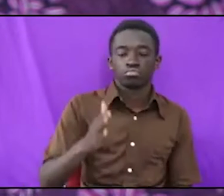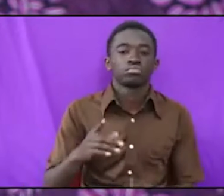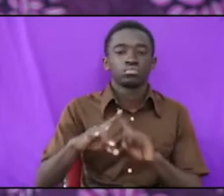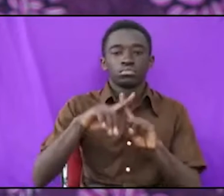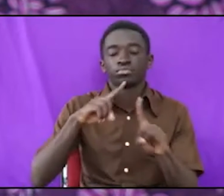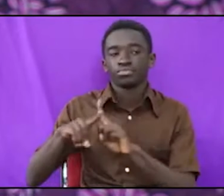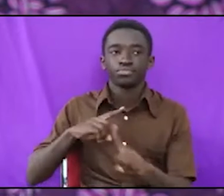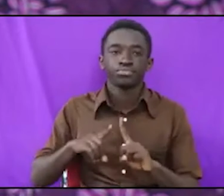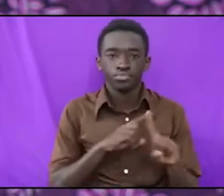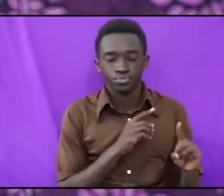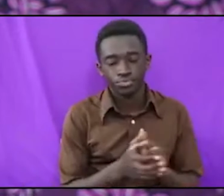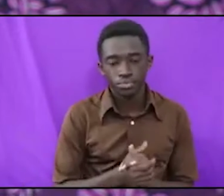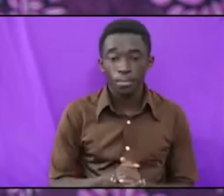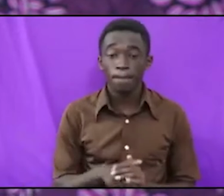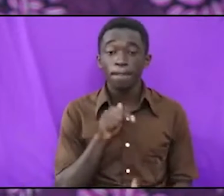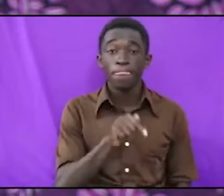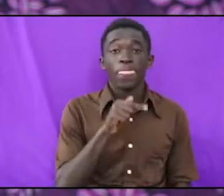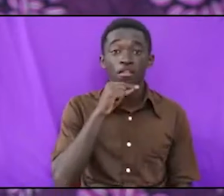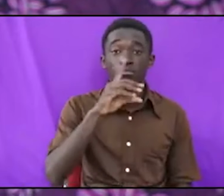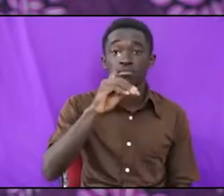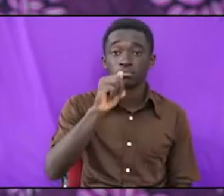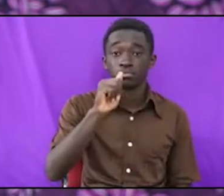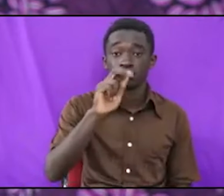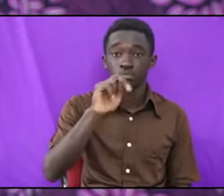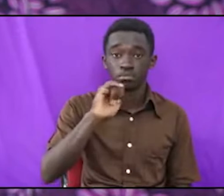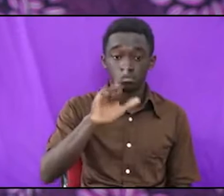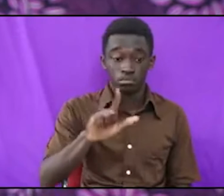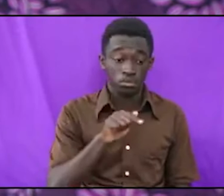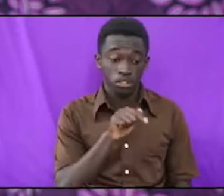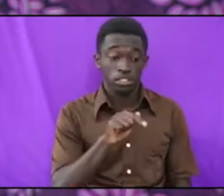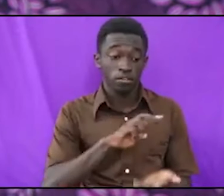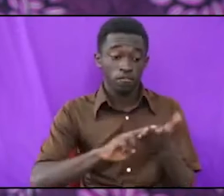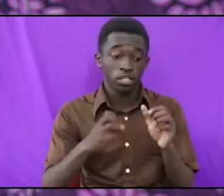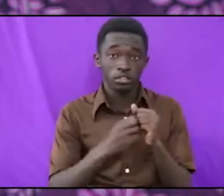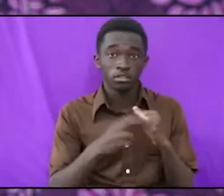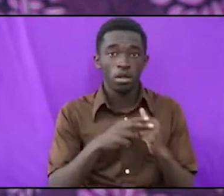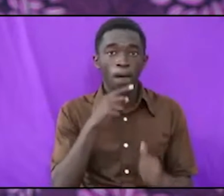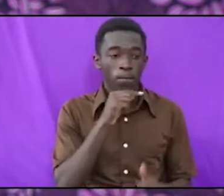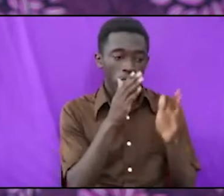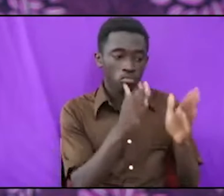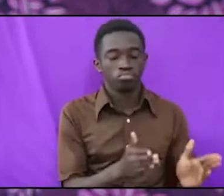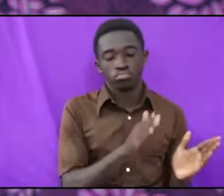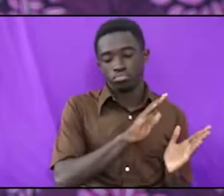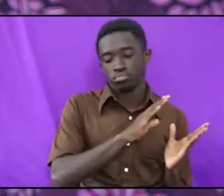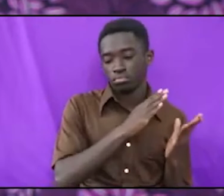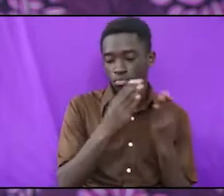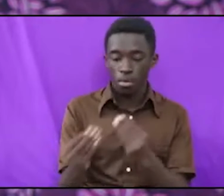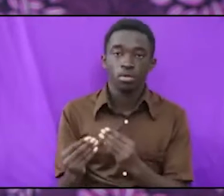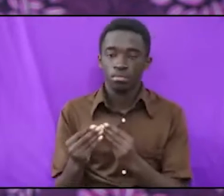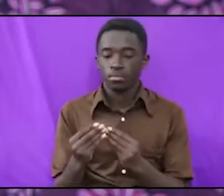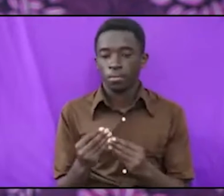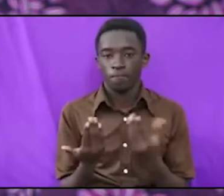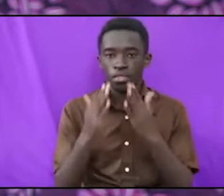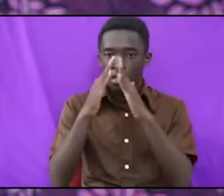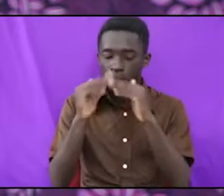So Daniel, in verses 17, returns to the house and explains the matter to his